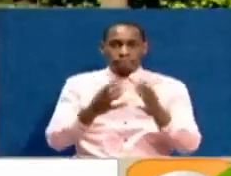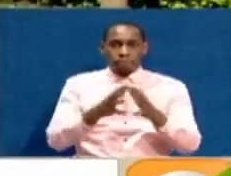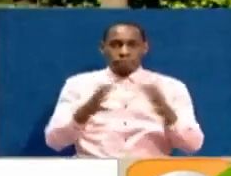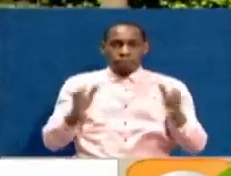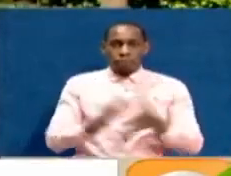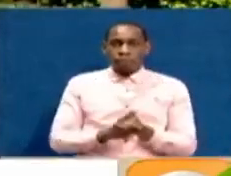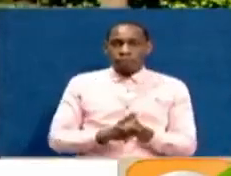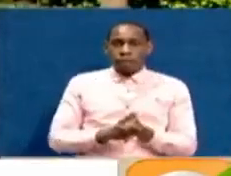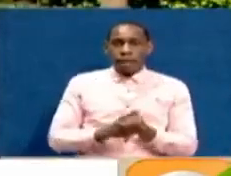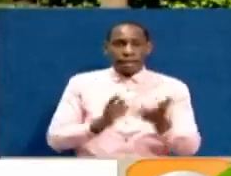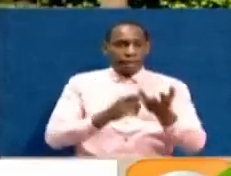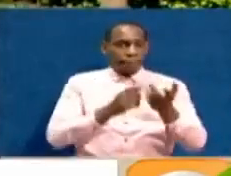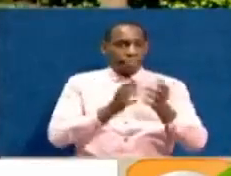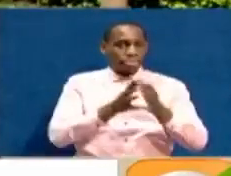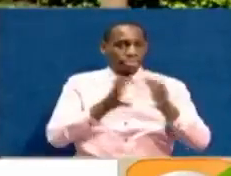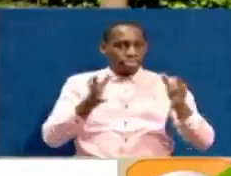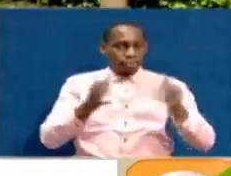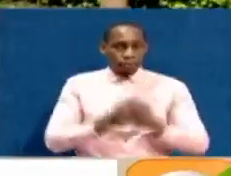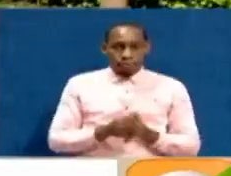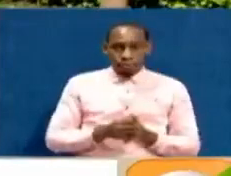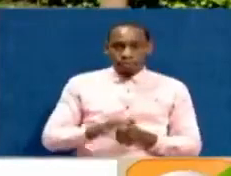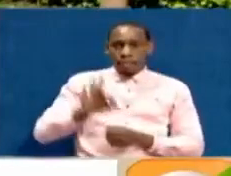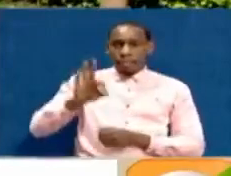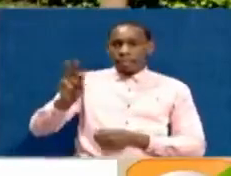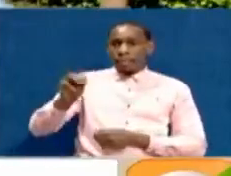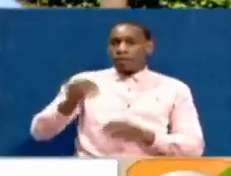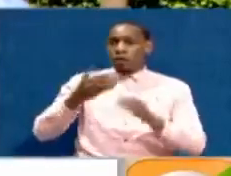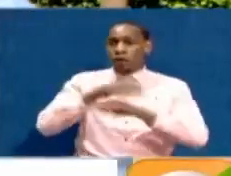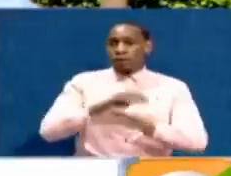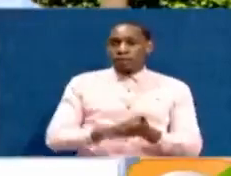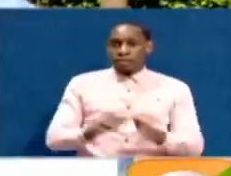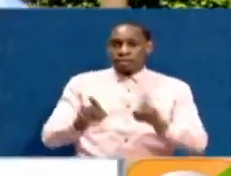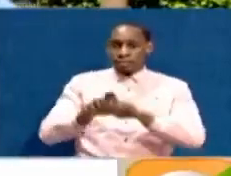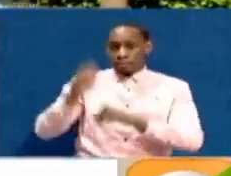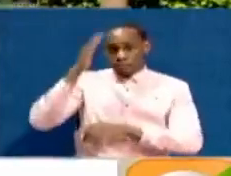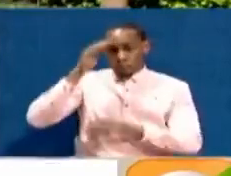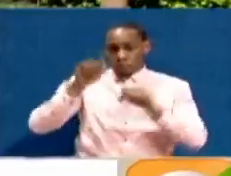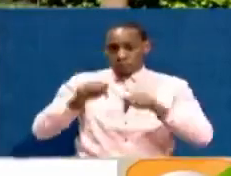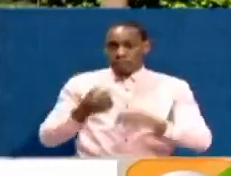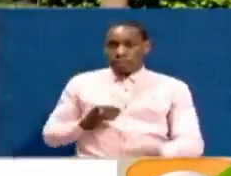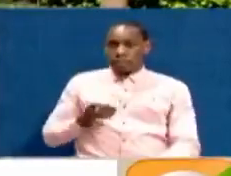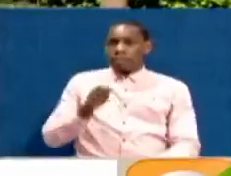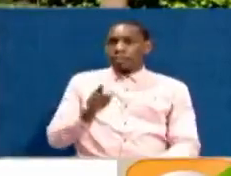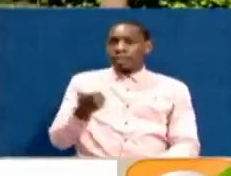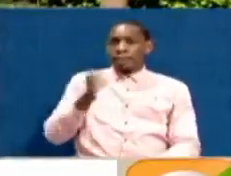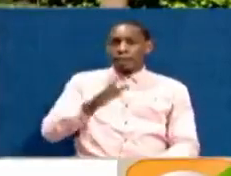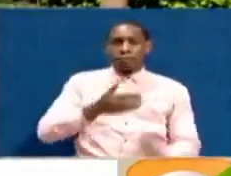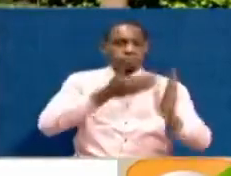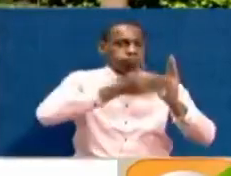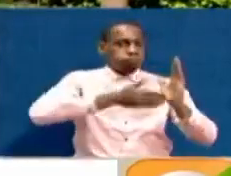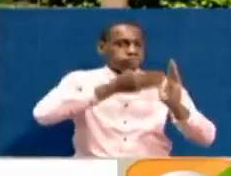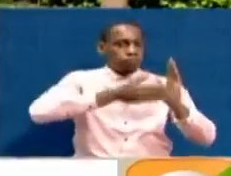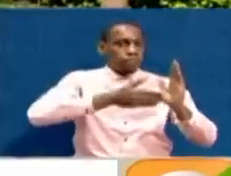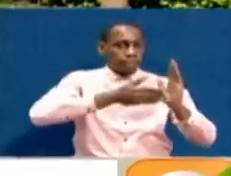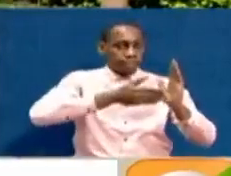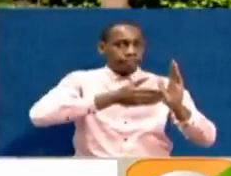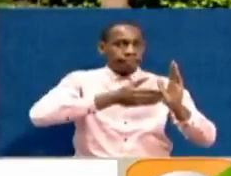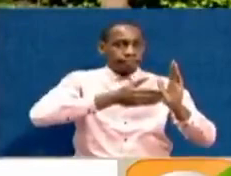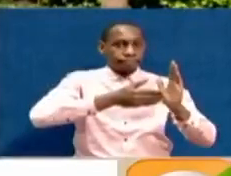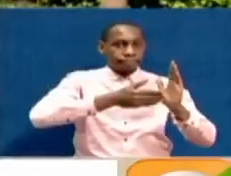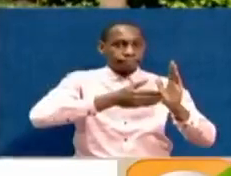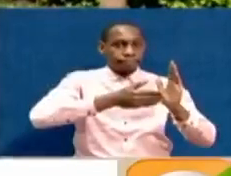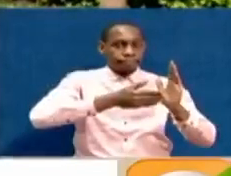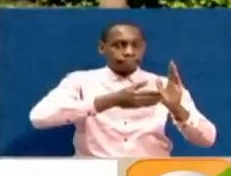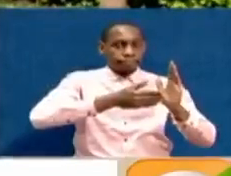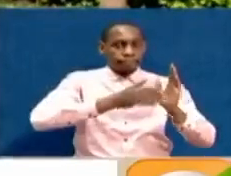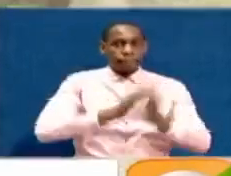3 million plus. Now you know today she went back to theater, so it's